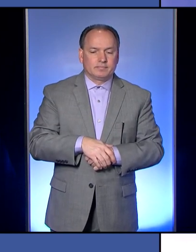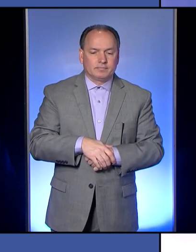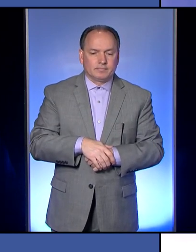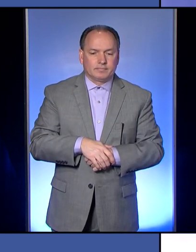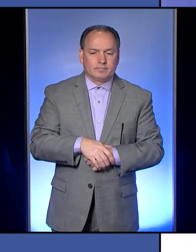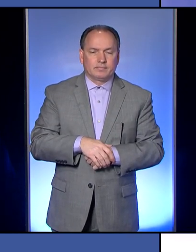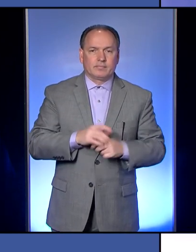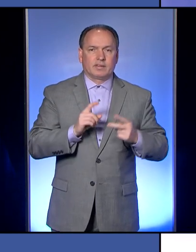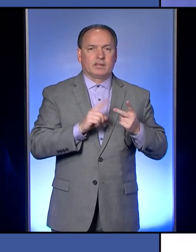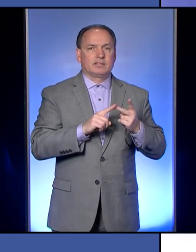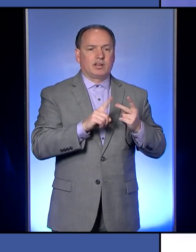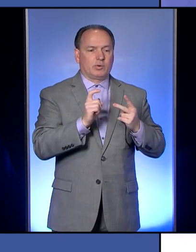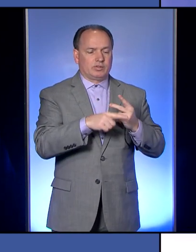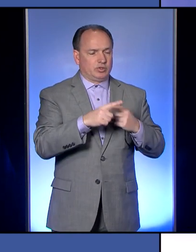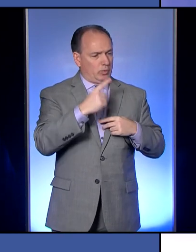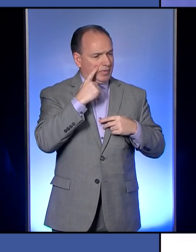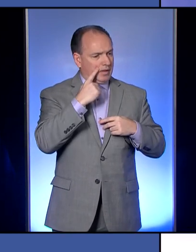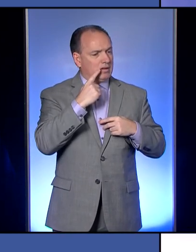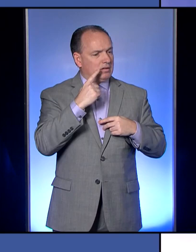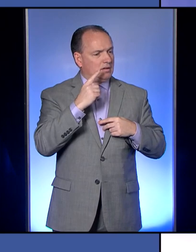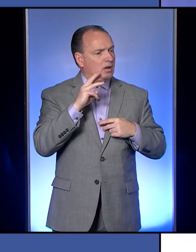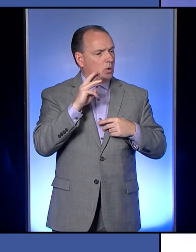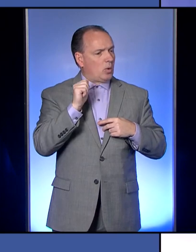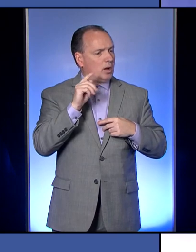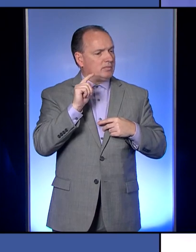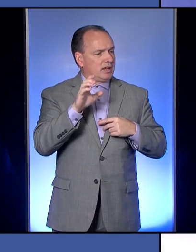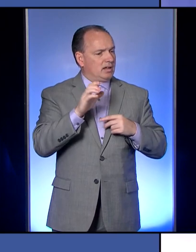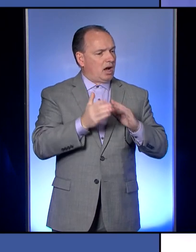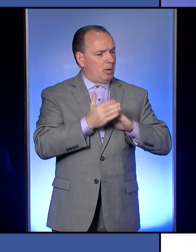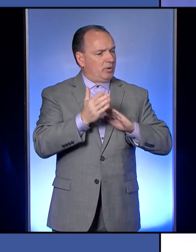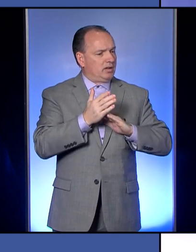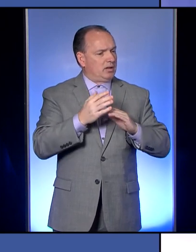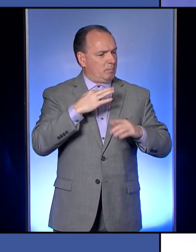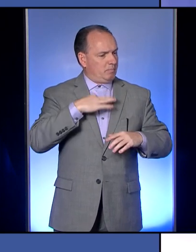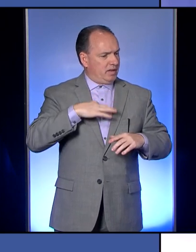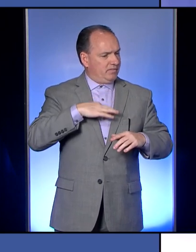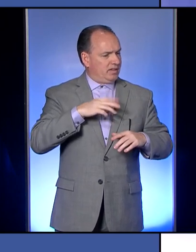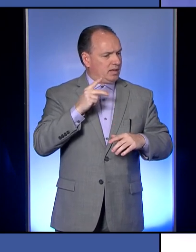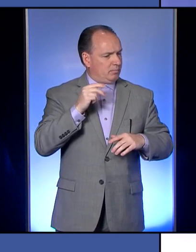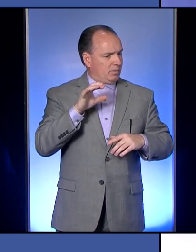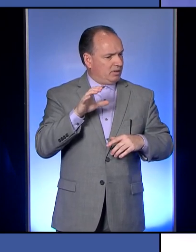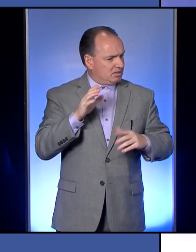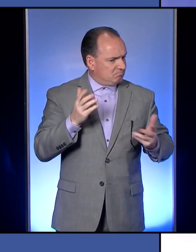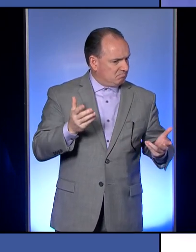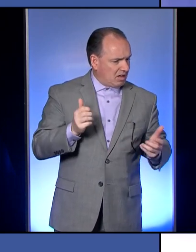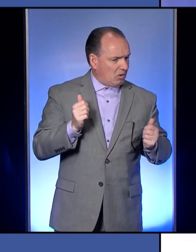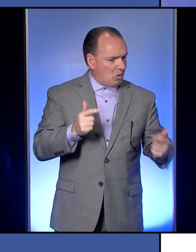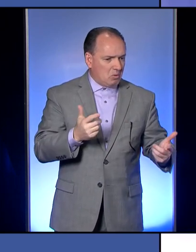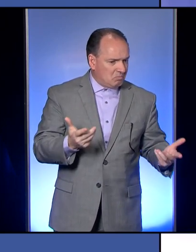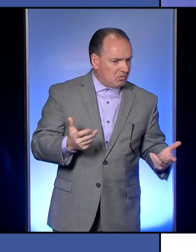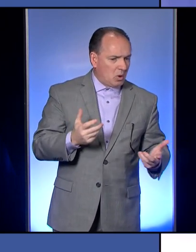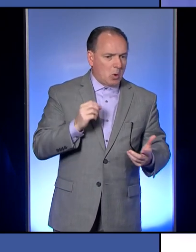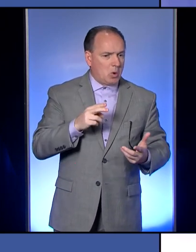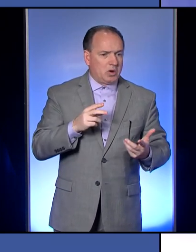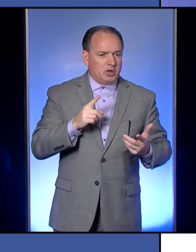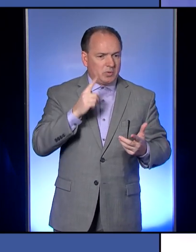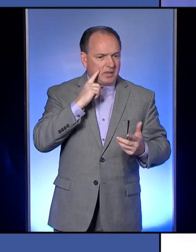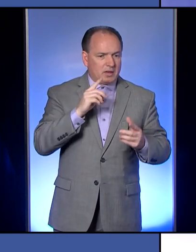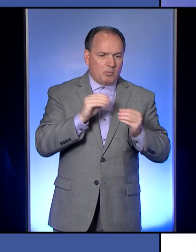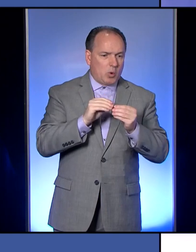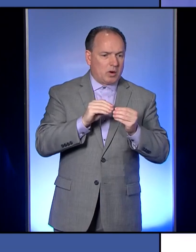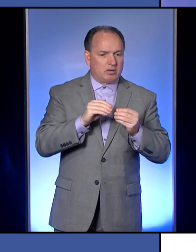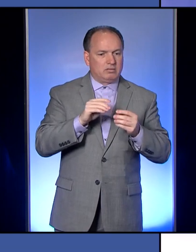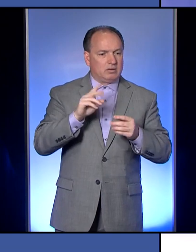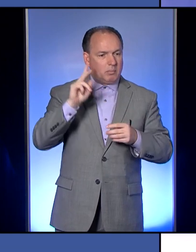Wabtec operate is really benefiting the public at all? Or is it kind of like a little, I know you don't want to really mention it, but politically driven, considering it's a